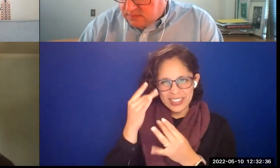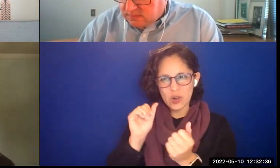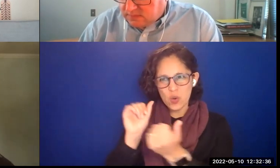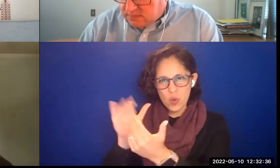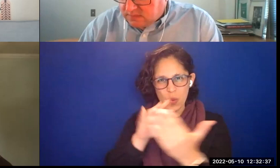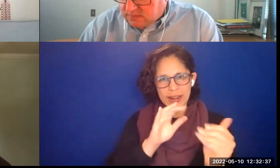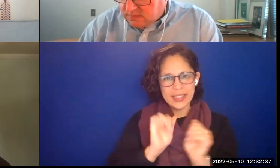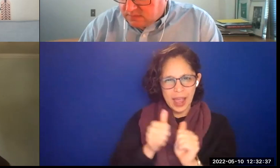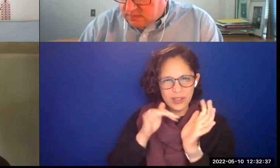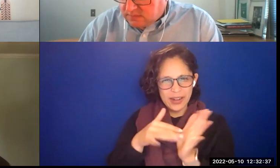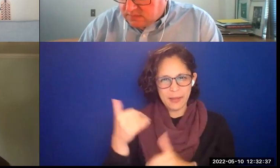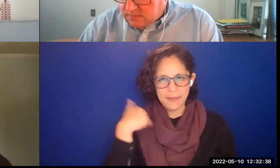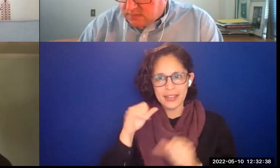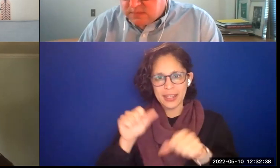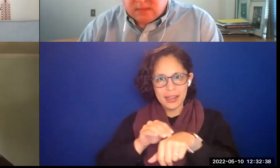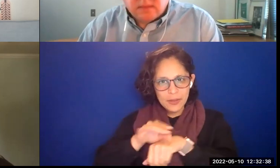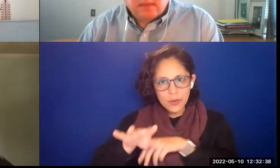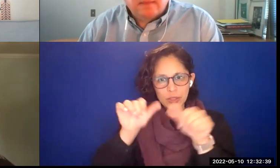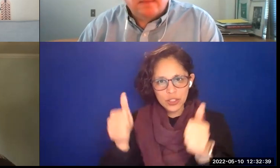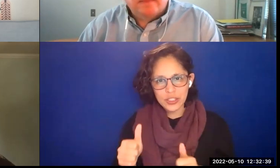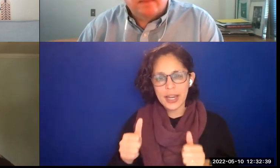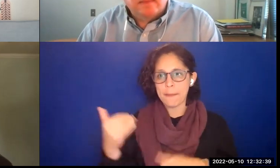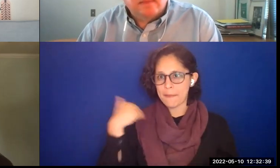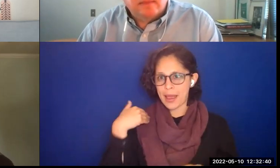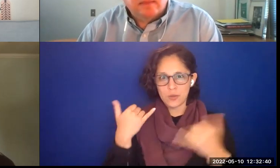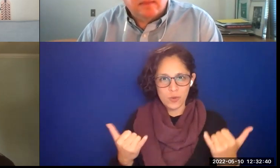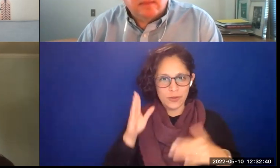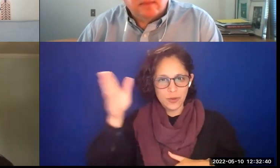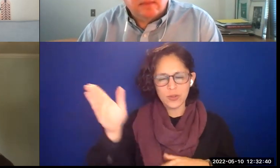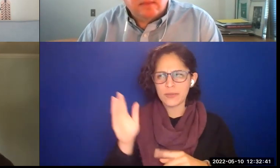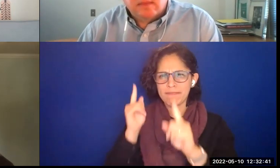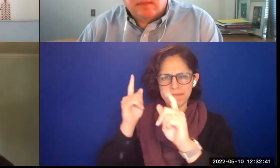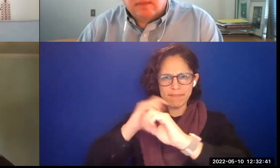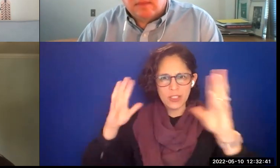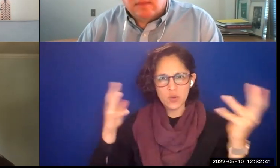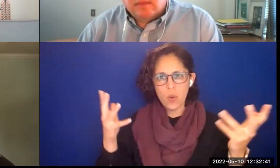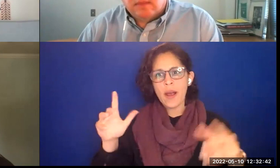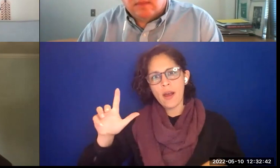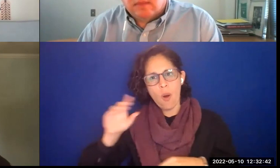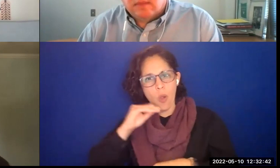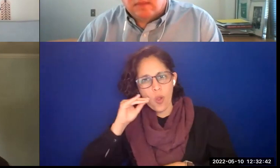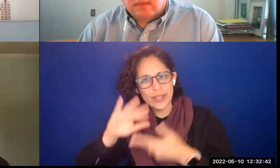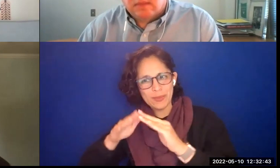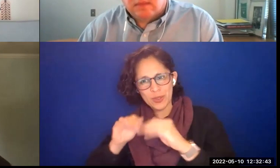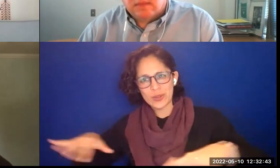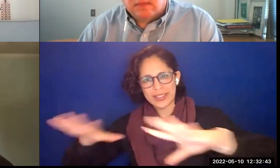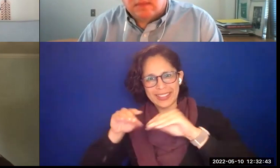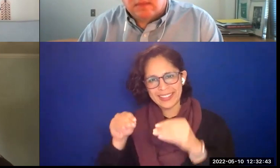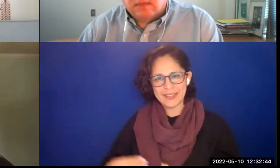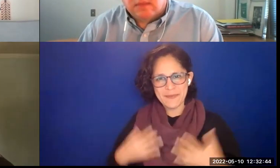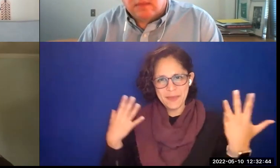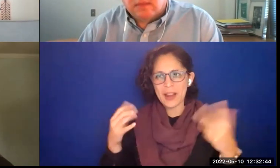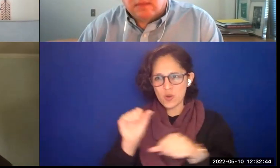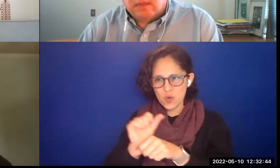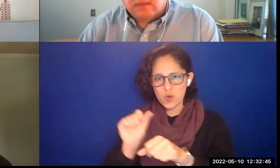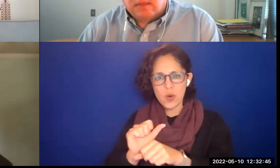help shape the present and future. Our mission is to inspire the Ohlone community to work for the public good through programming focused on